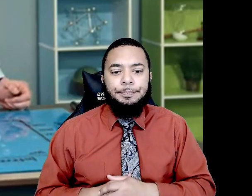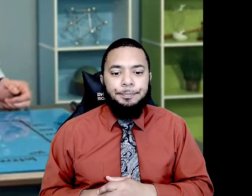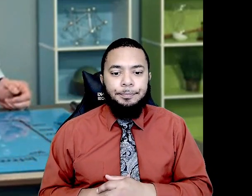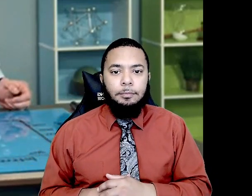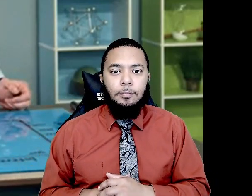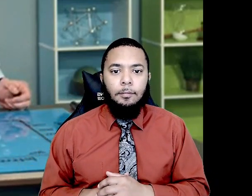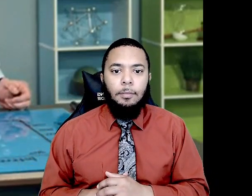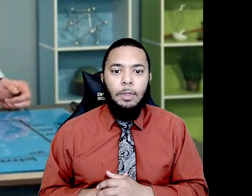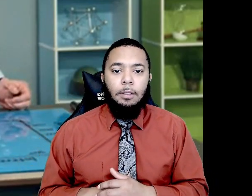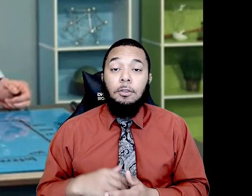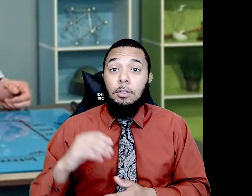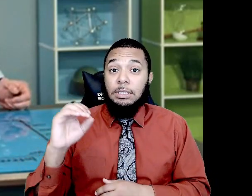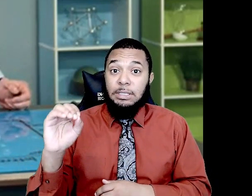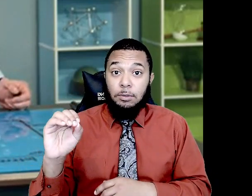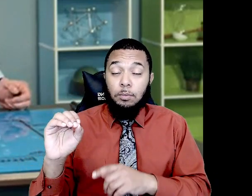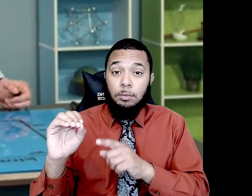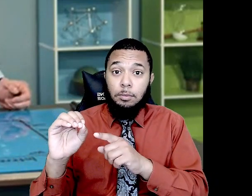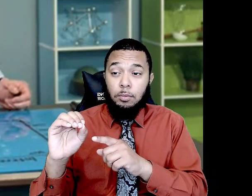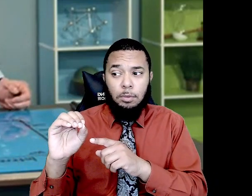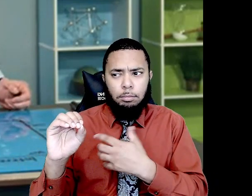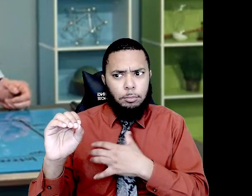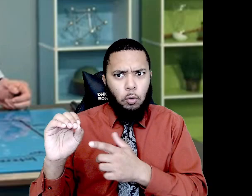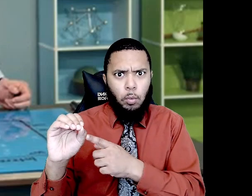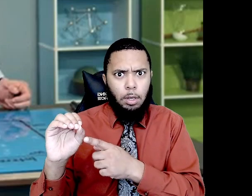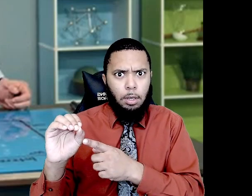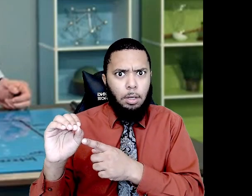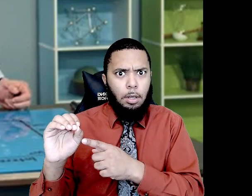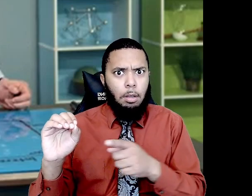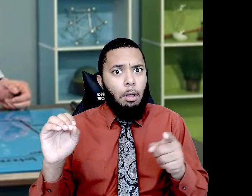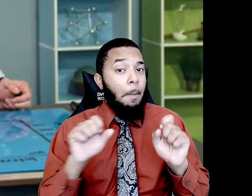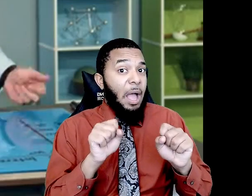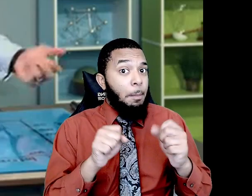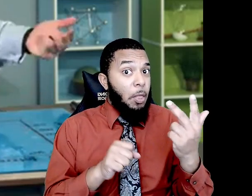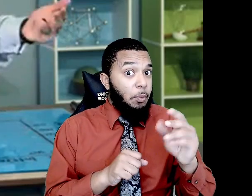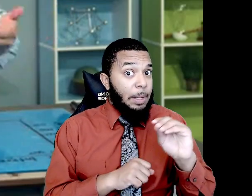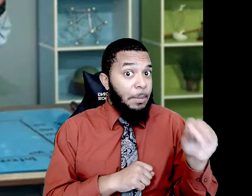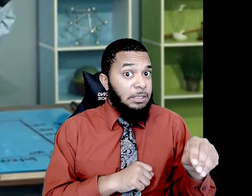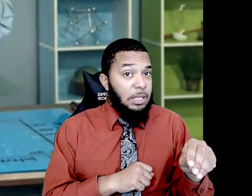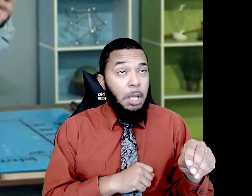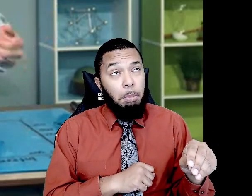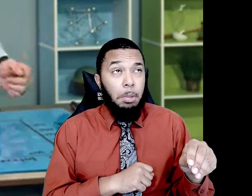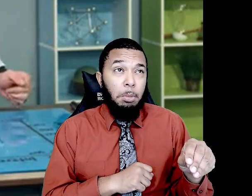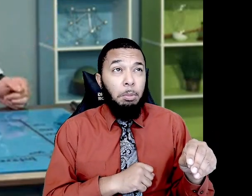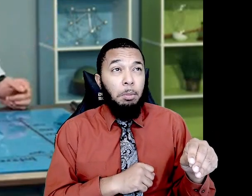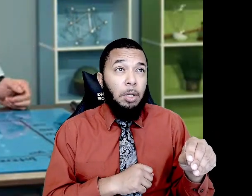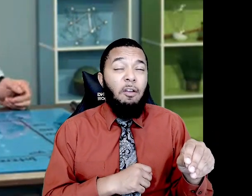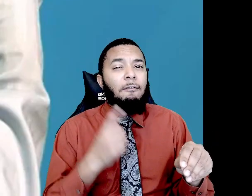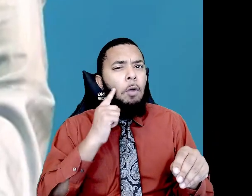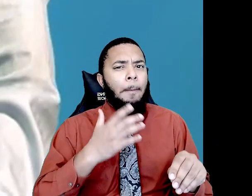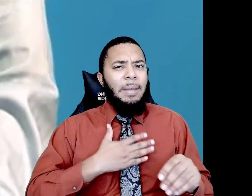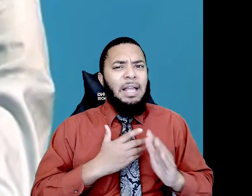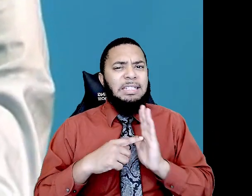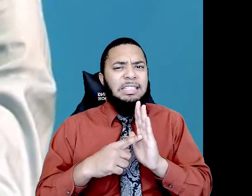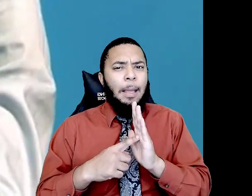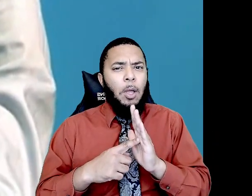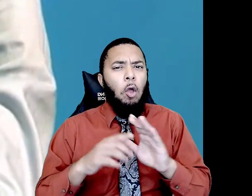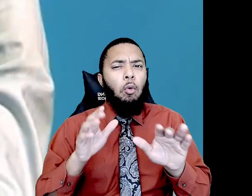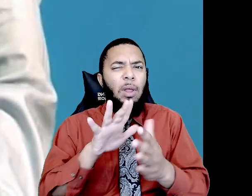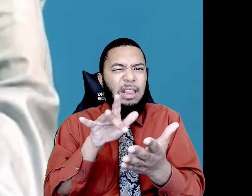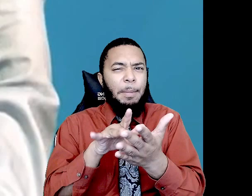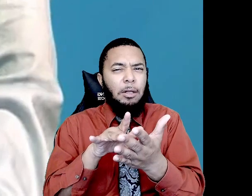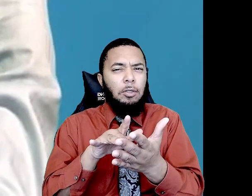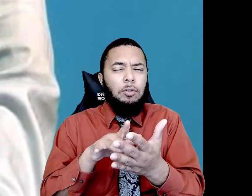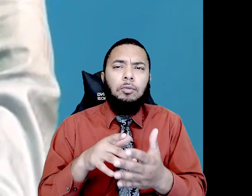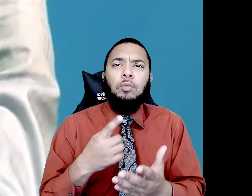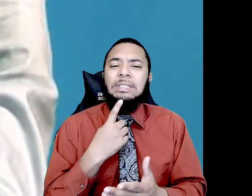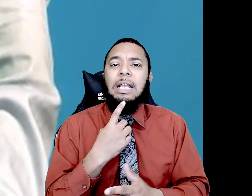So between 0%, well, we don't want that, or potentially 3%, let's kind of do something in the middle. Let's say that you choose